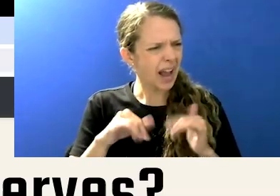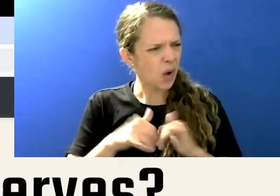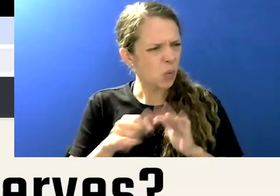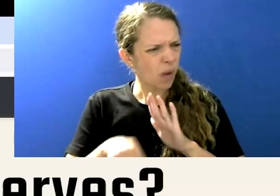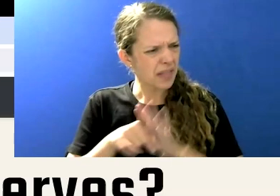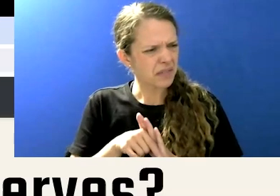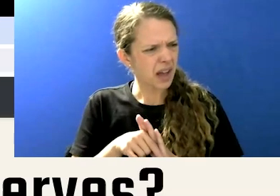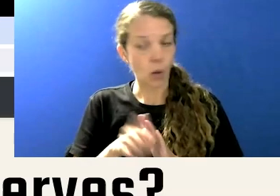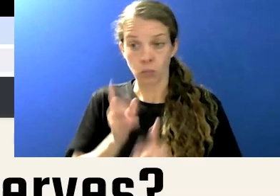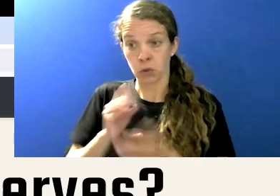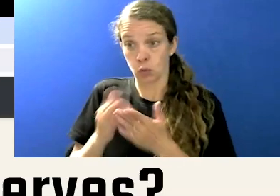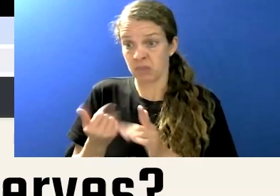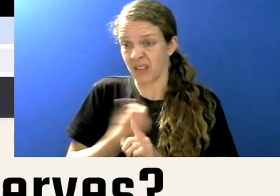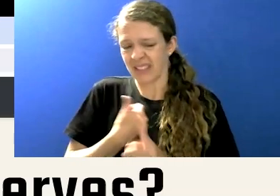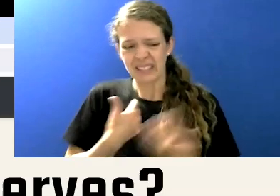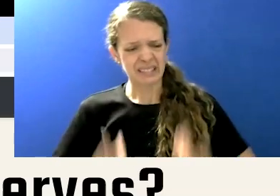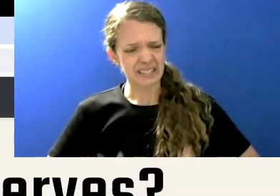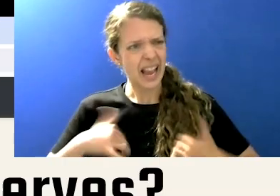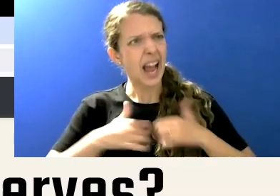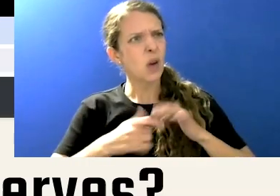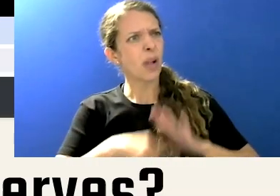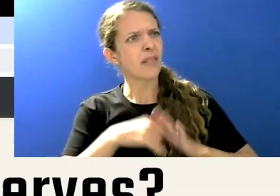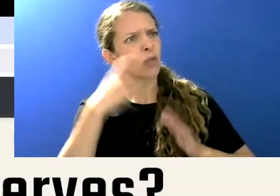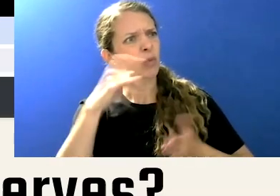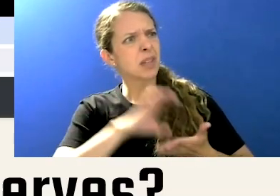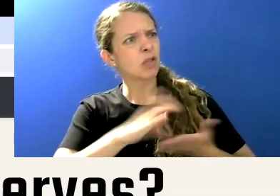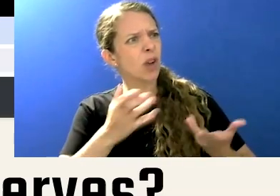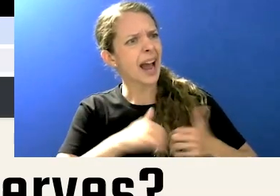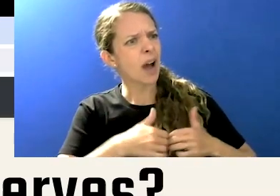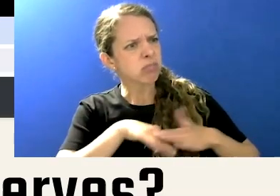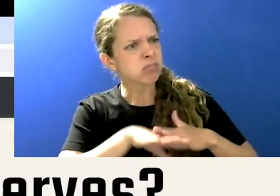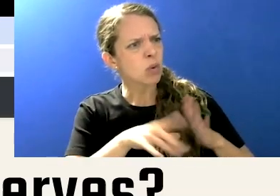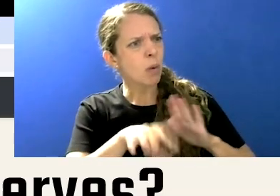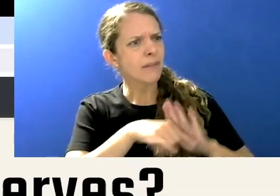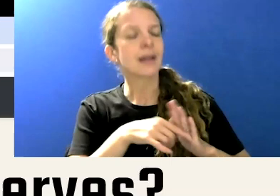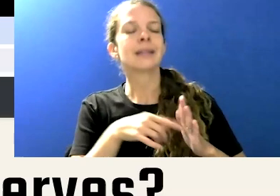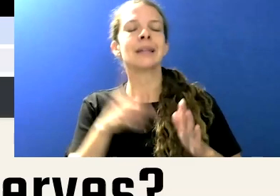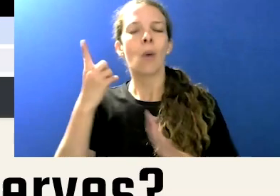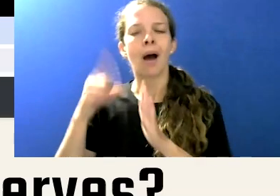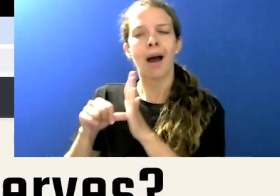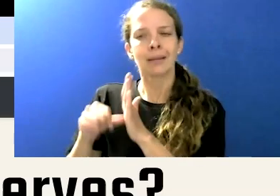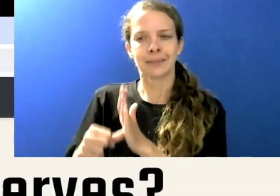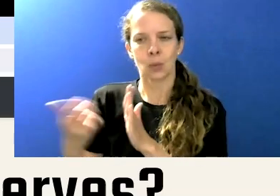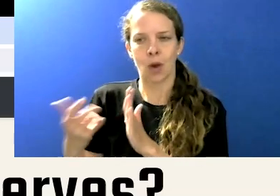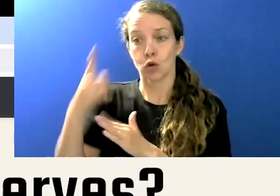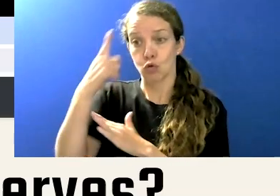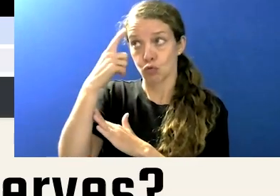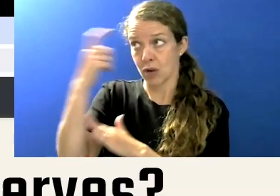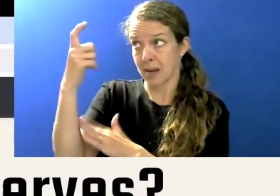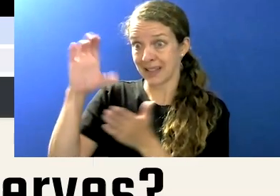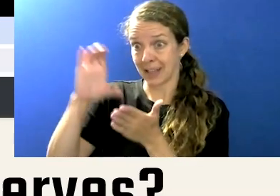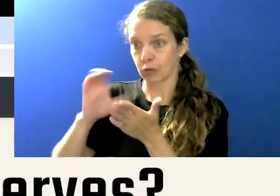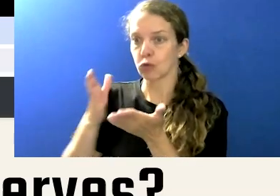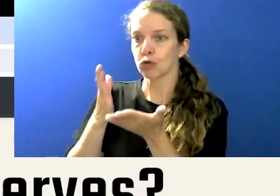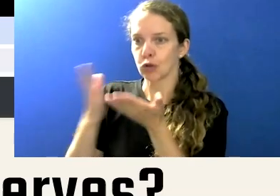the students themselves, how do I qualify to be at the Dream Center? One thing that I always like to emphasize is that the Dream Center is a service,